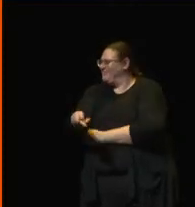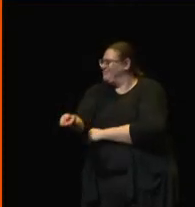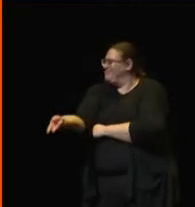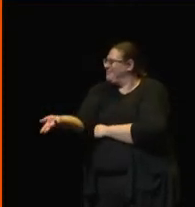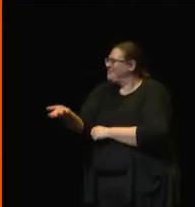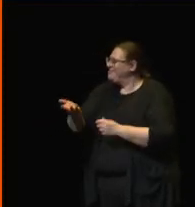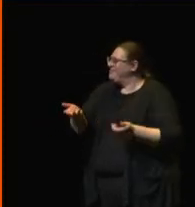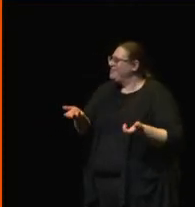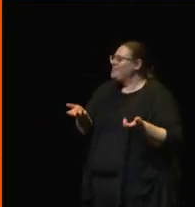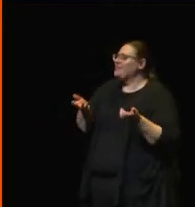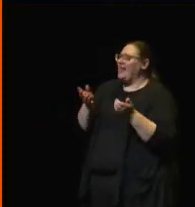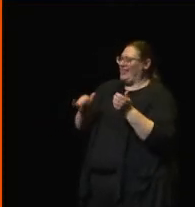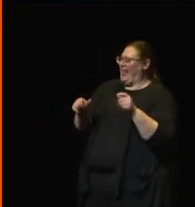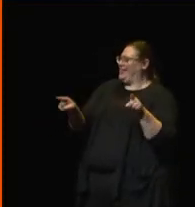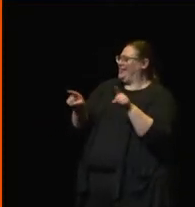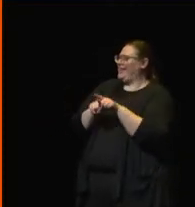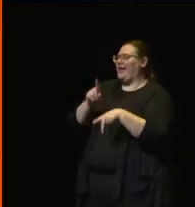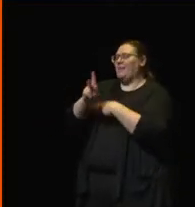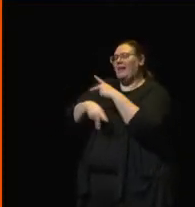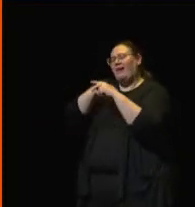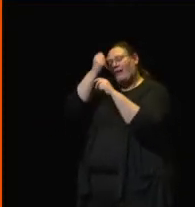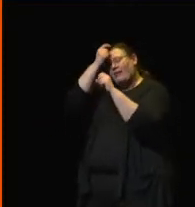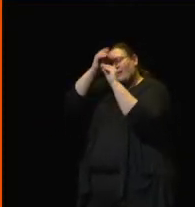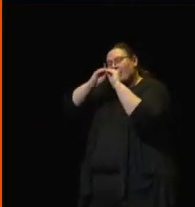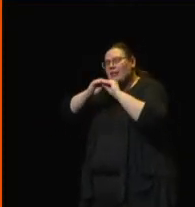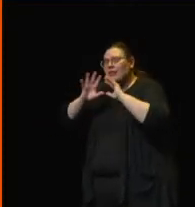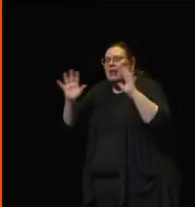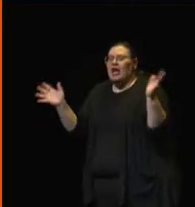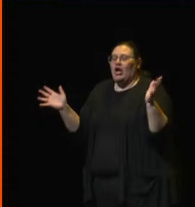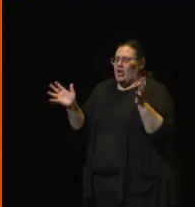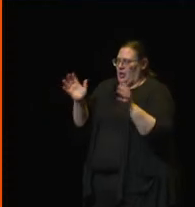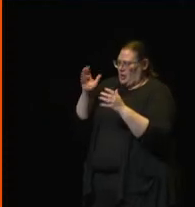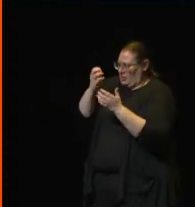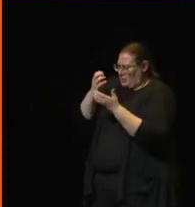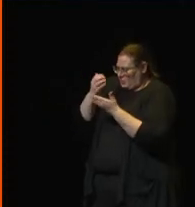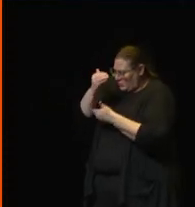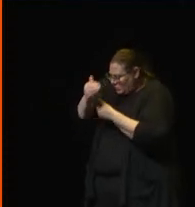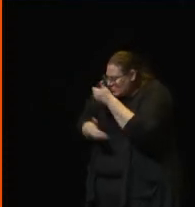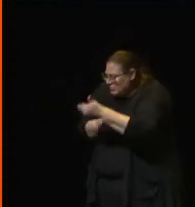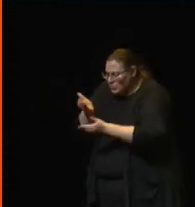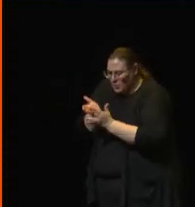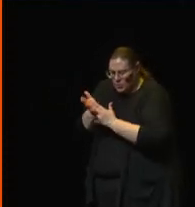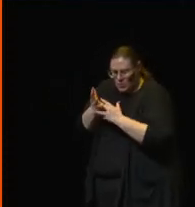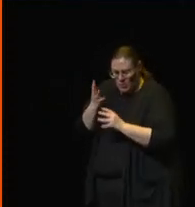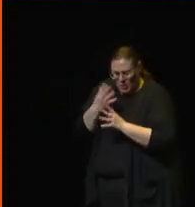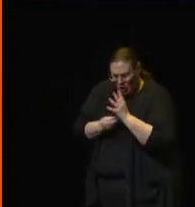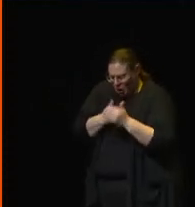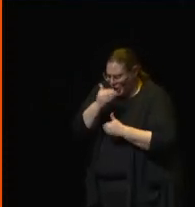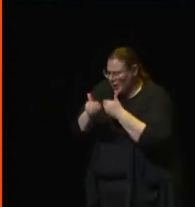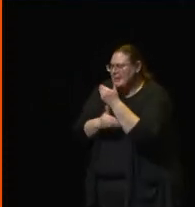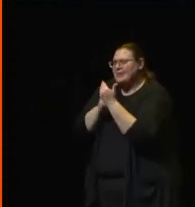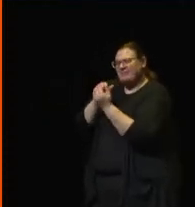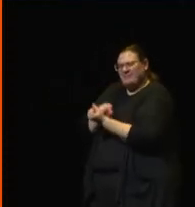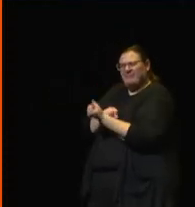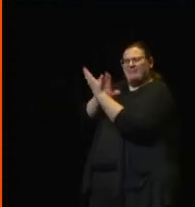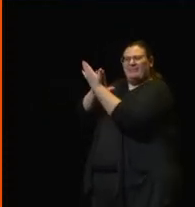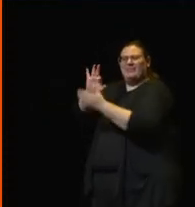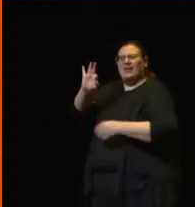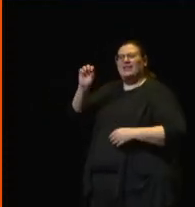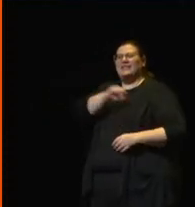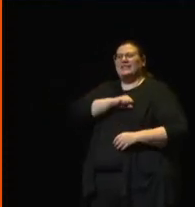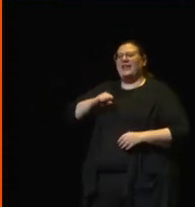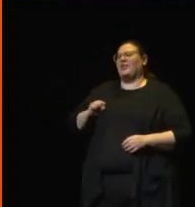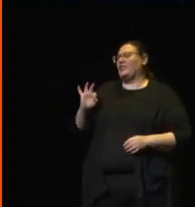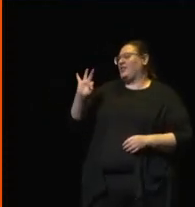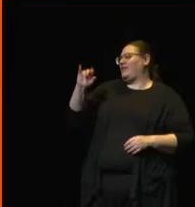It is with this same kind of clarity, hard earned out of processing deep loss, that he confronted Senator Flake on a plane, that